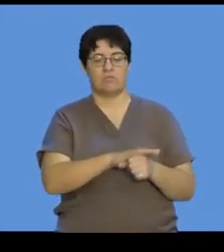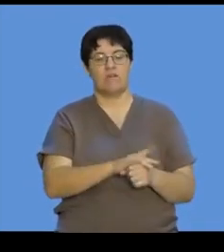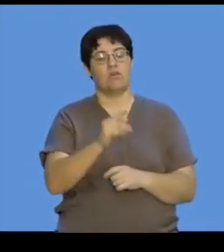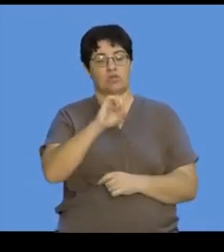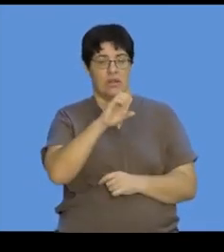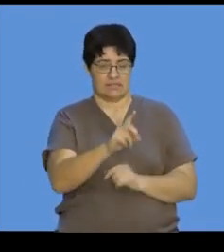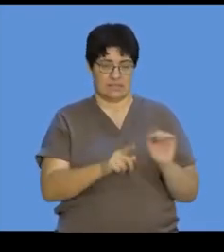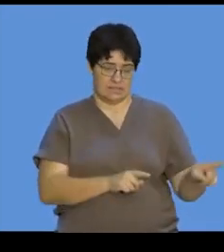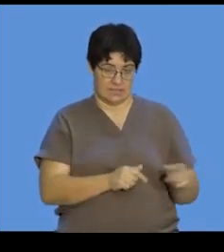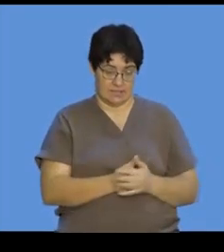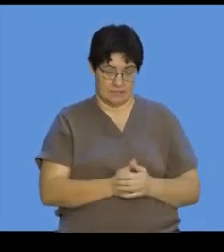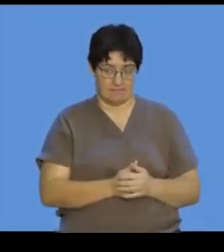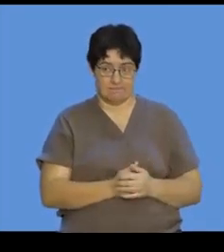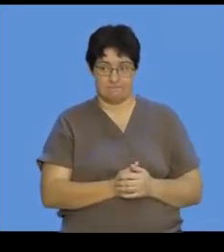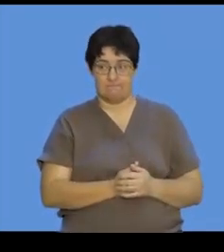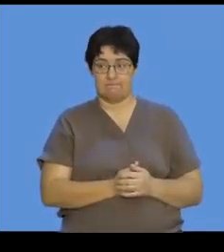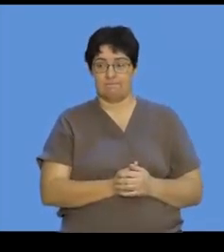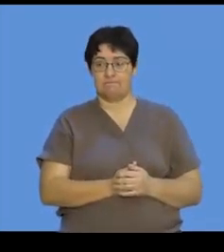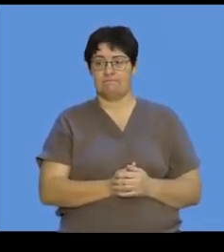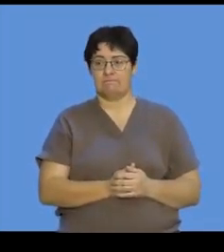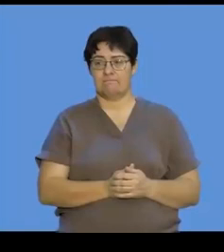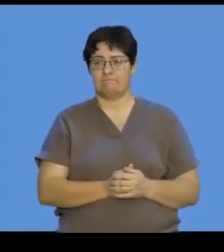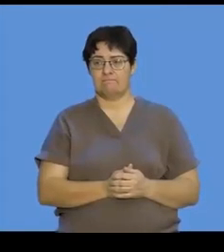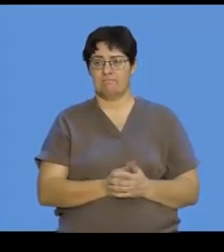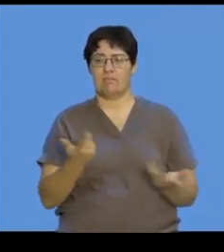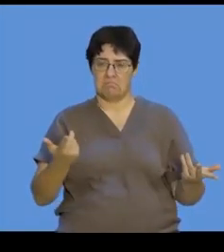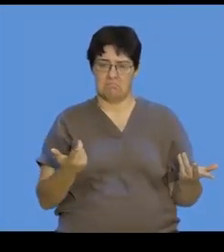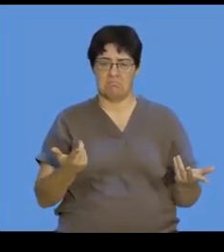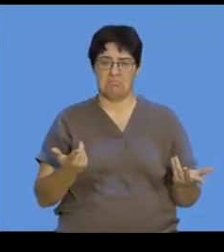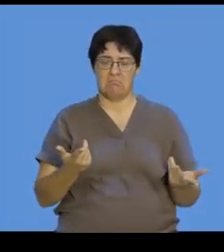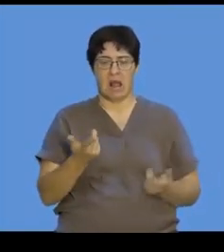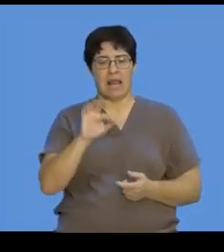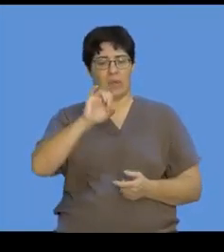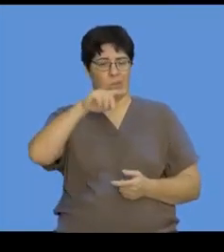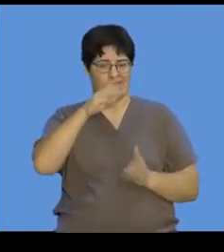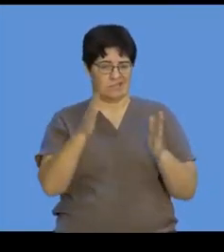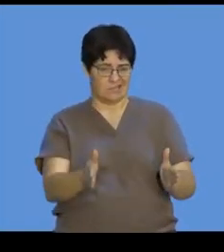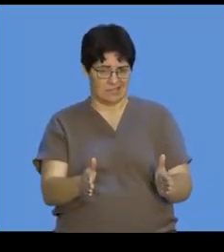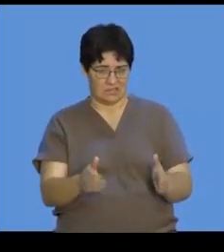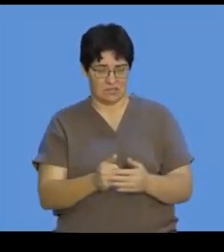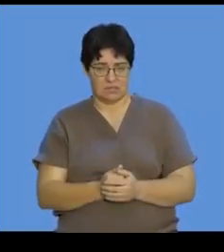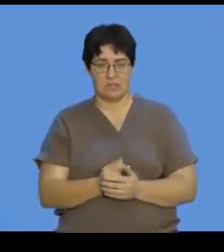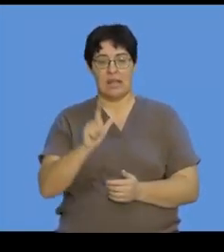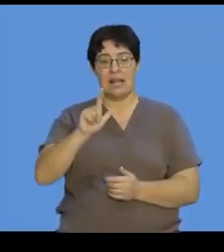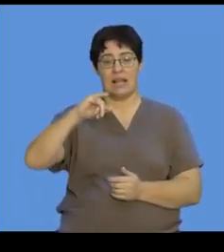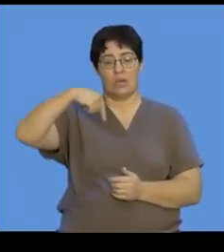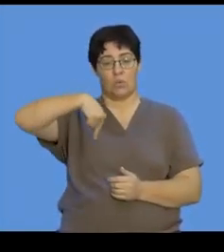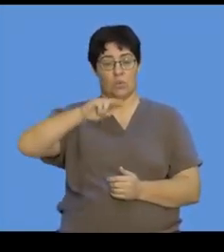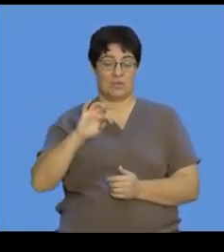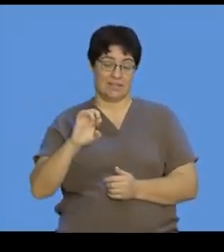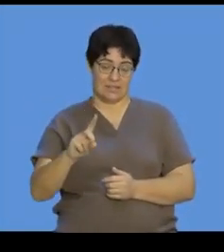are concerned, right? Okay, what about in liquid substances? Okay, so in liquids, due to these